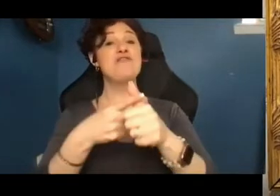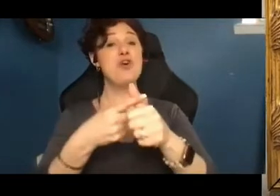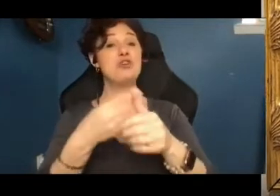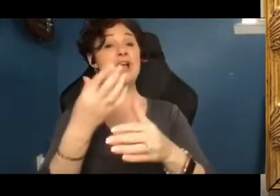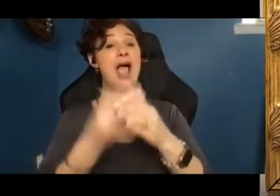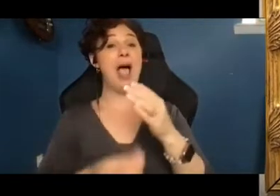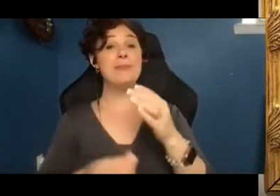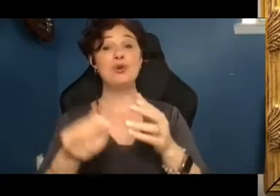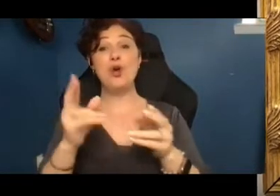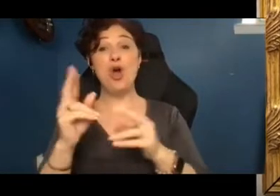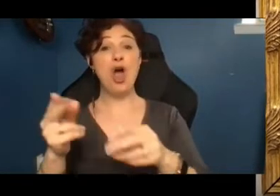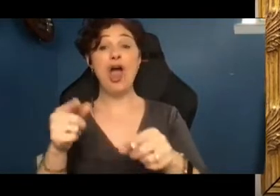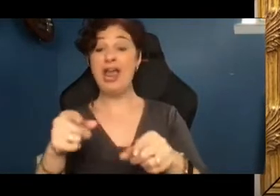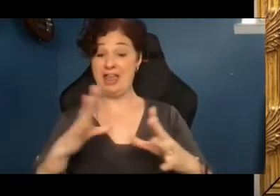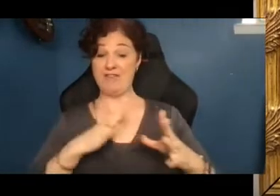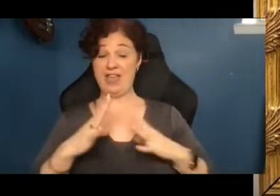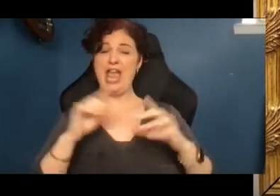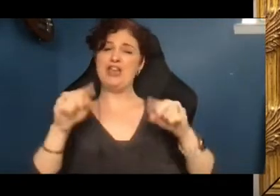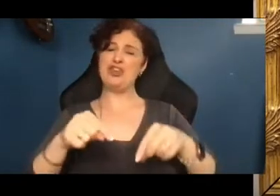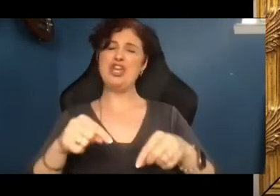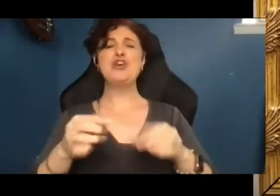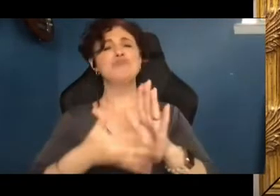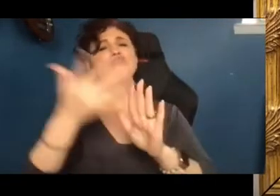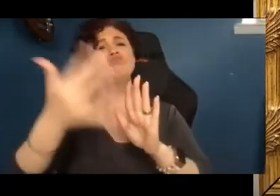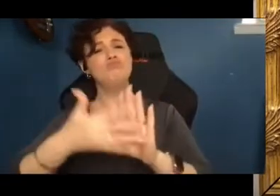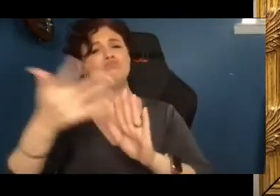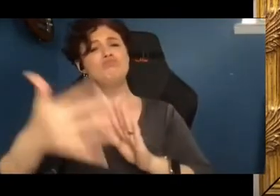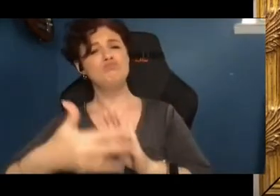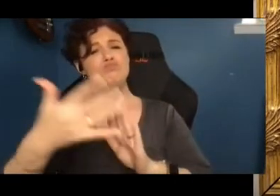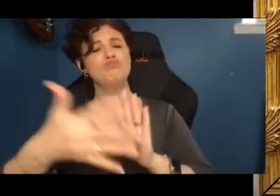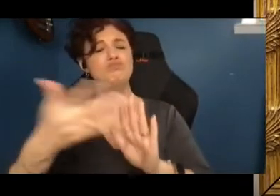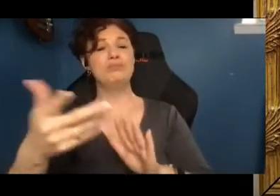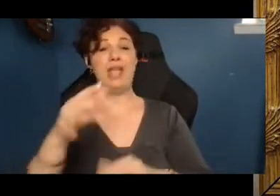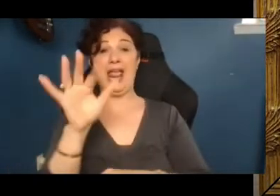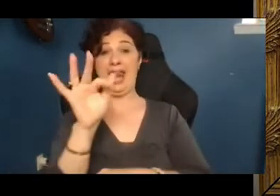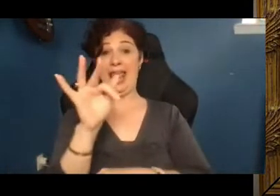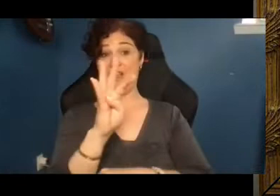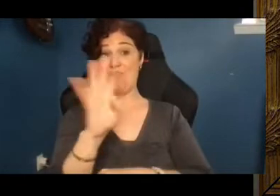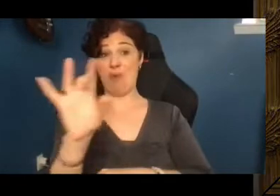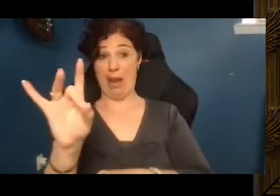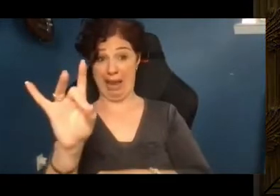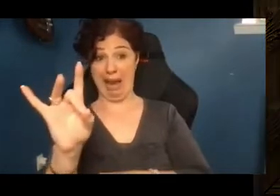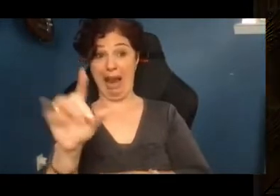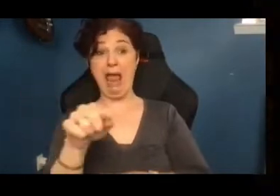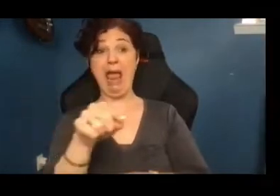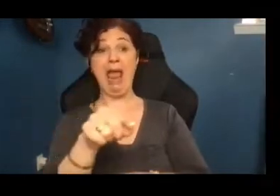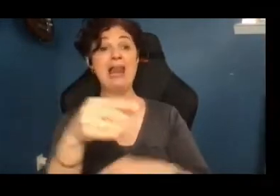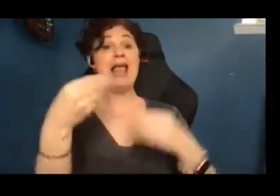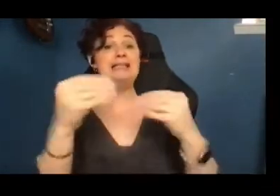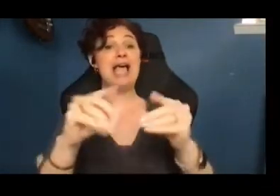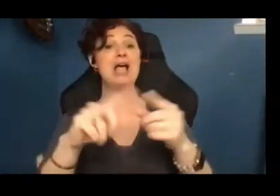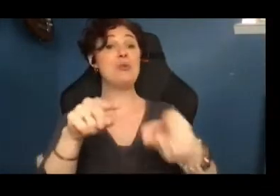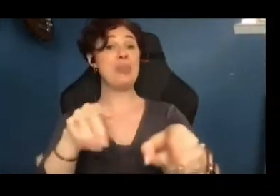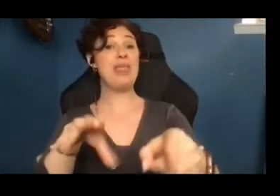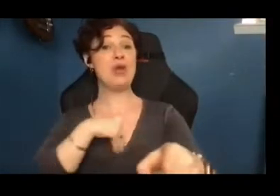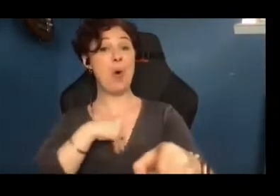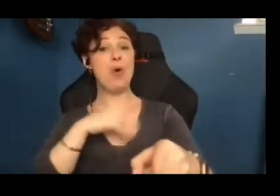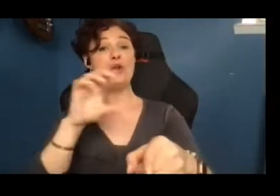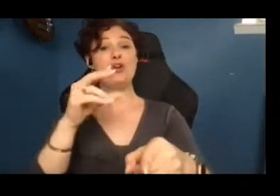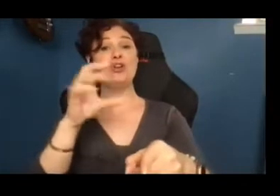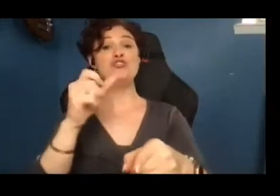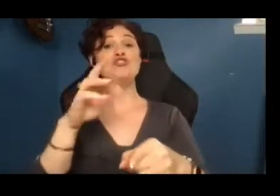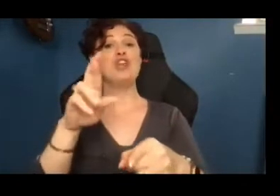owner, vacationing here occasionally, and by 1948, sells it to this owner, Chester